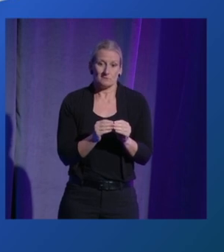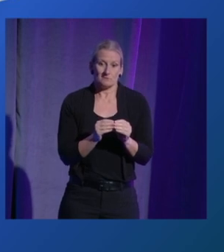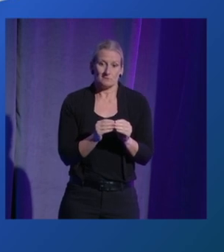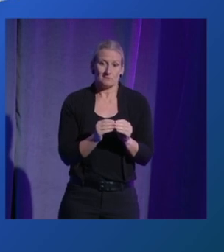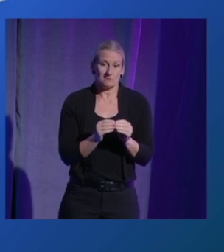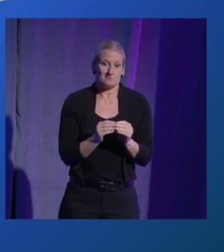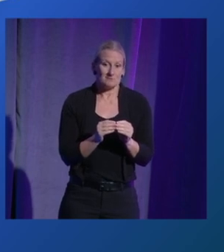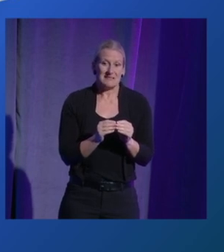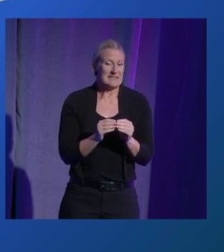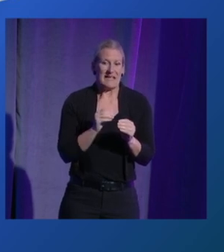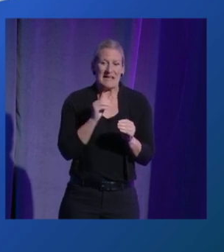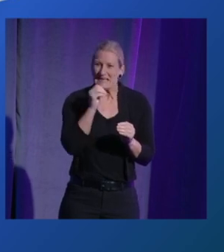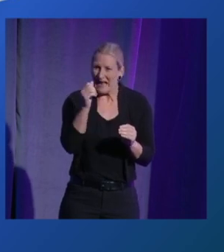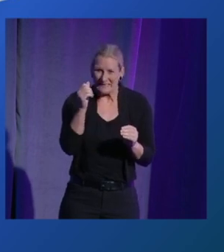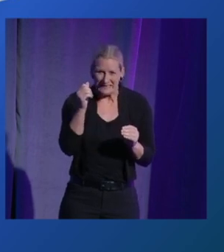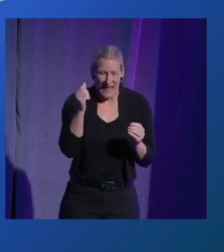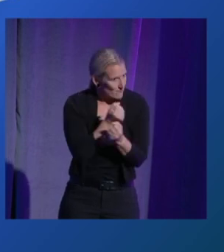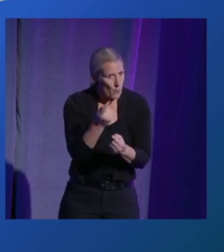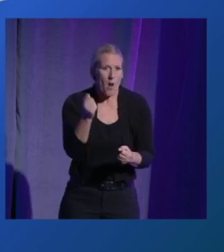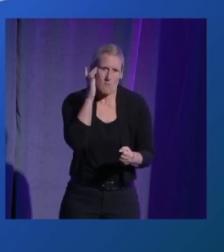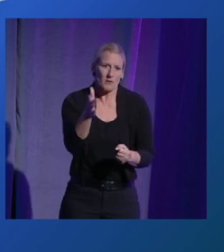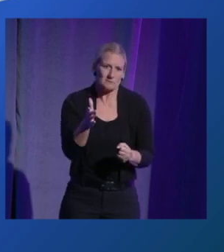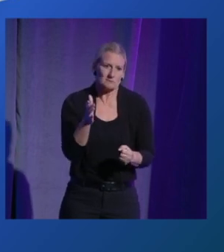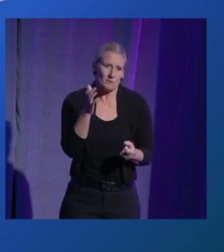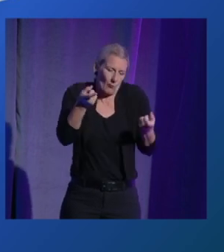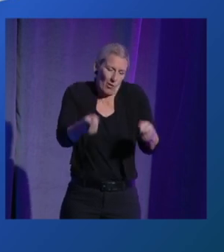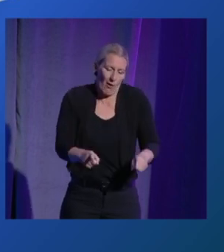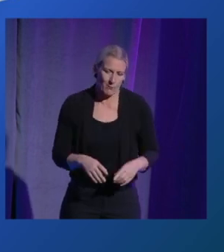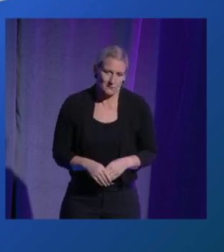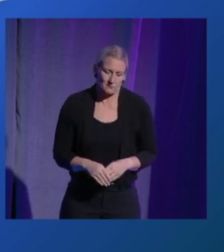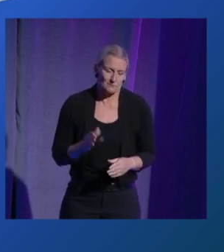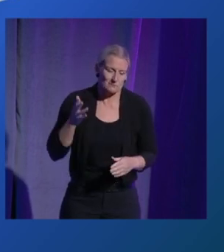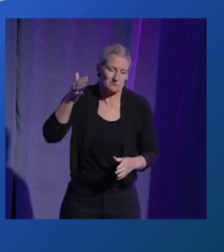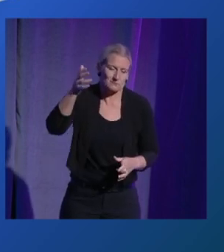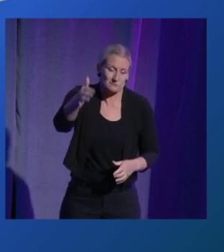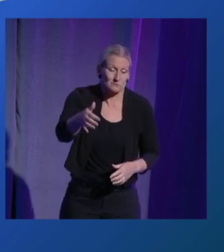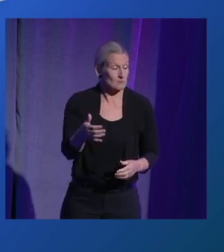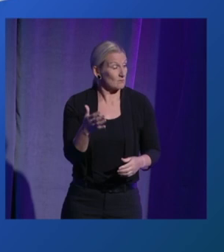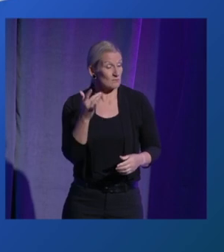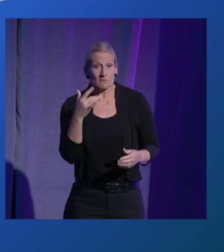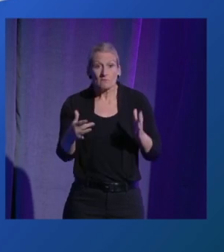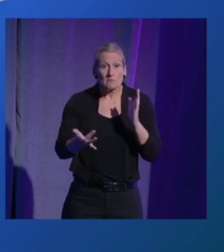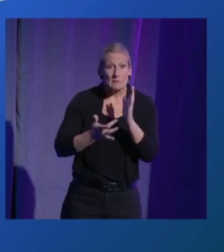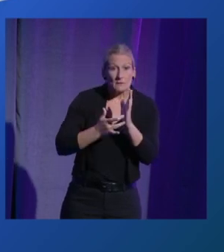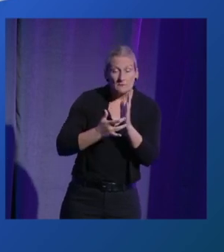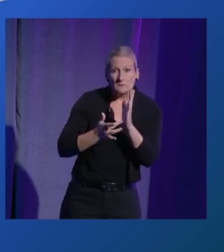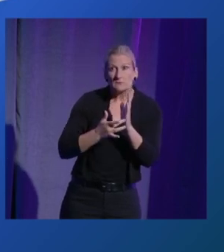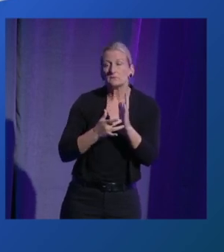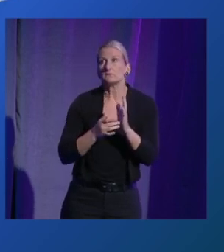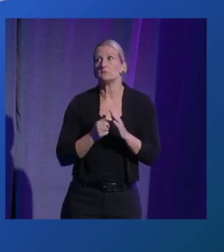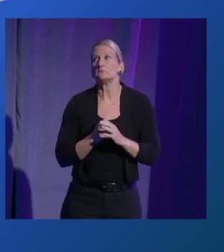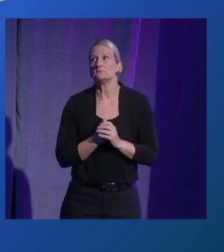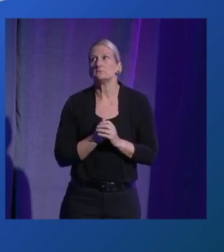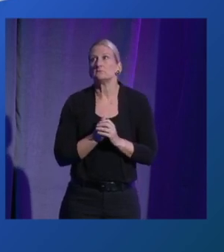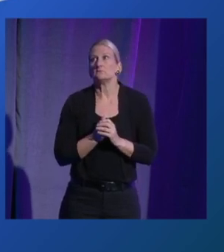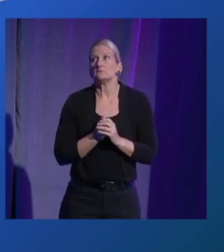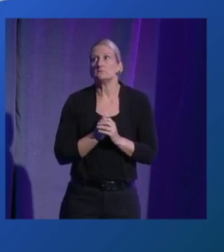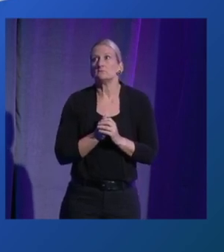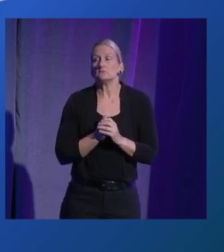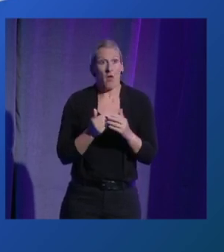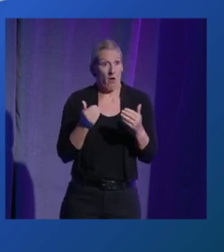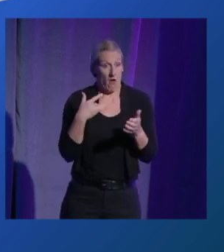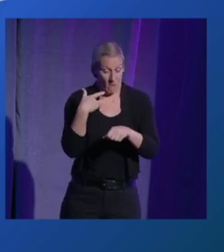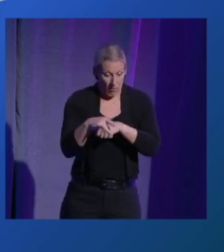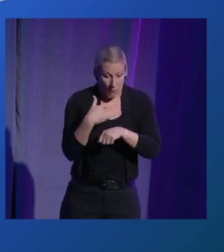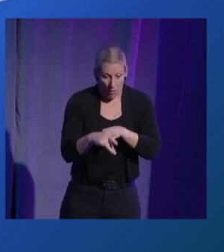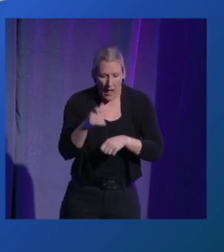um and uh you know again you know the the the technology of and being able to you know understand that this came